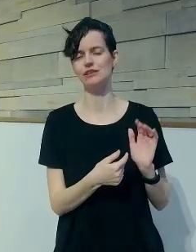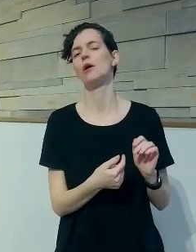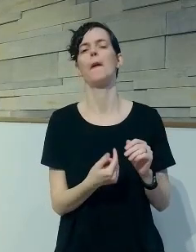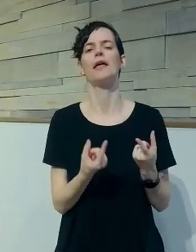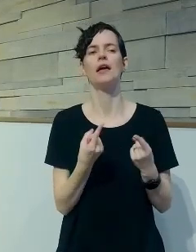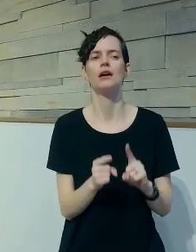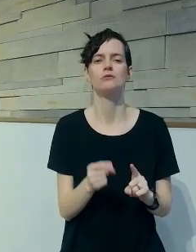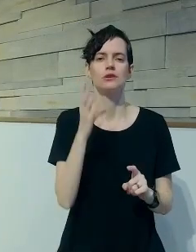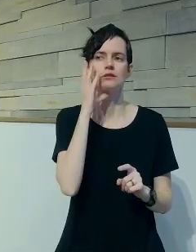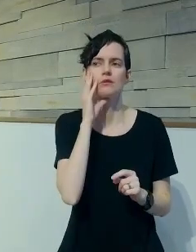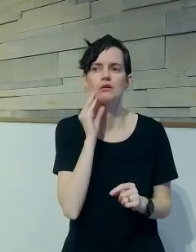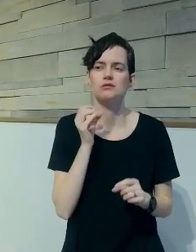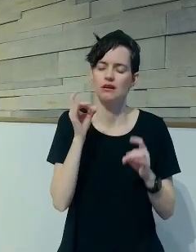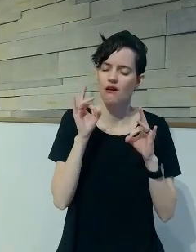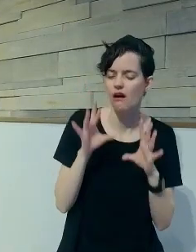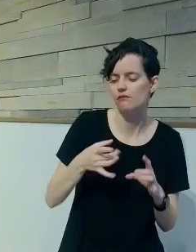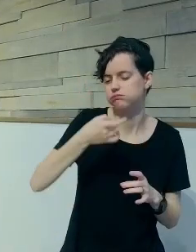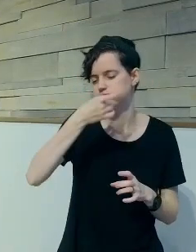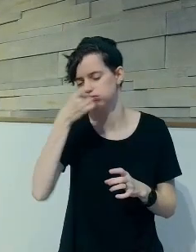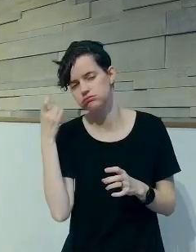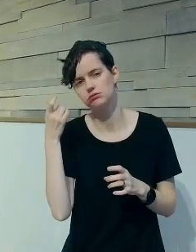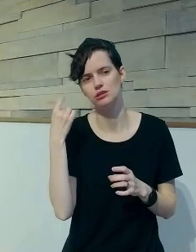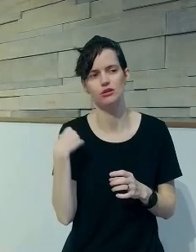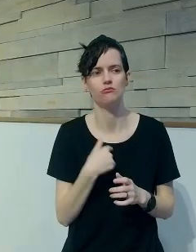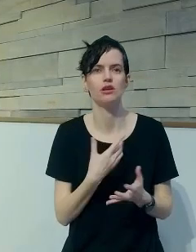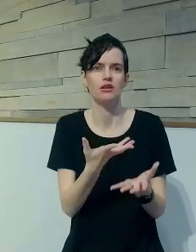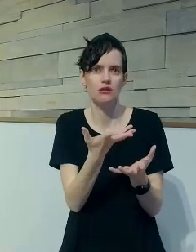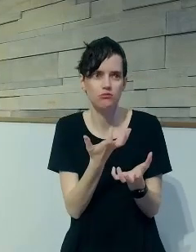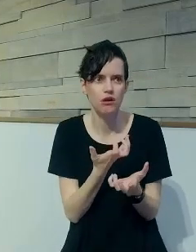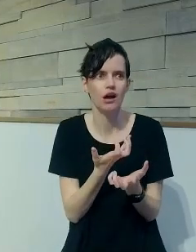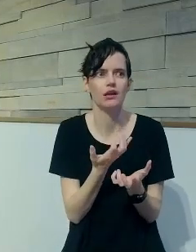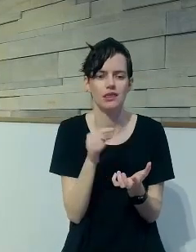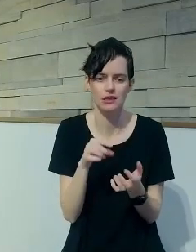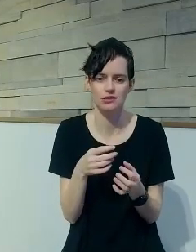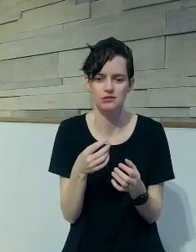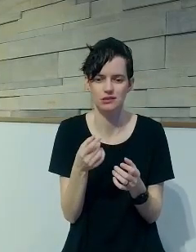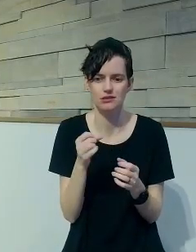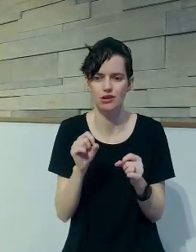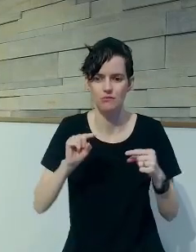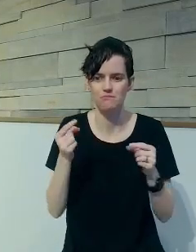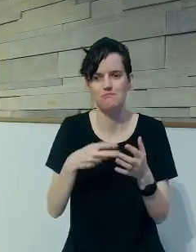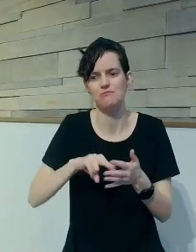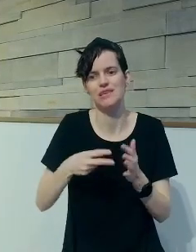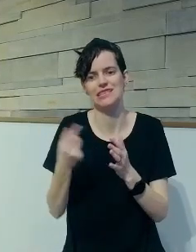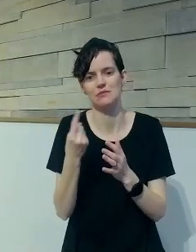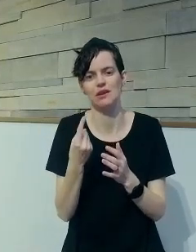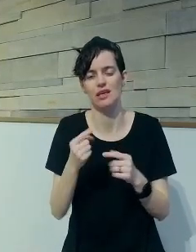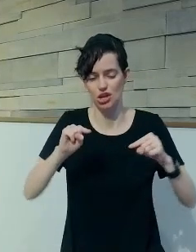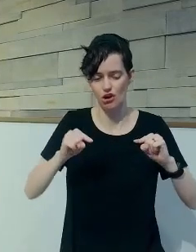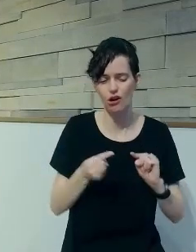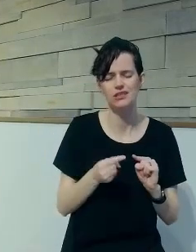And when we go through trauma and tragedies, we really want them to mean something. God, this hurts. It has to be